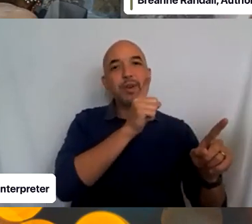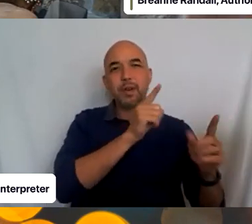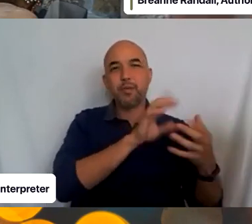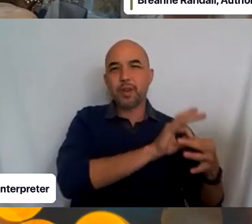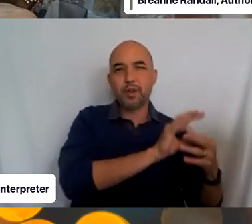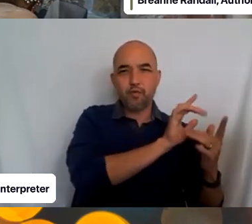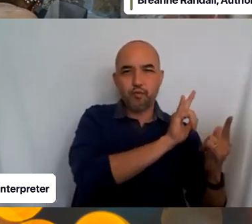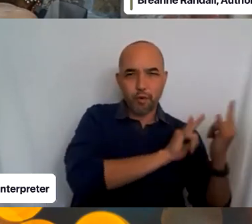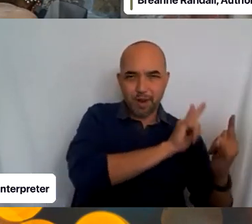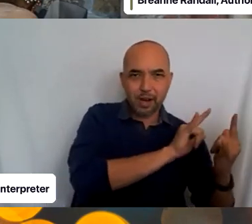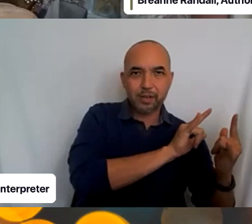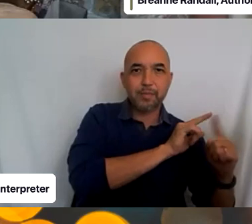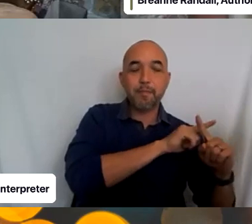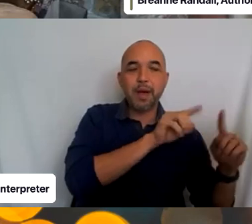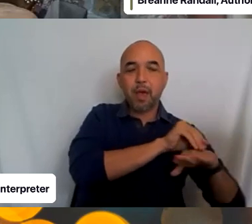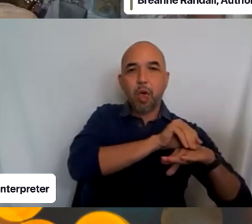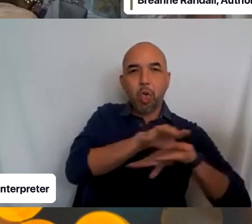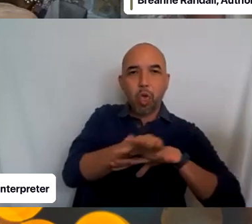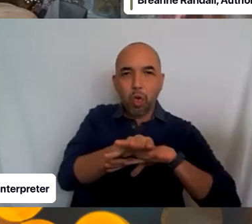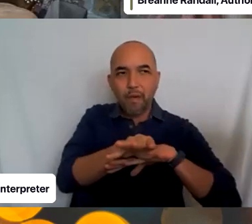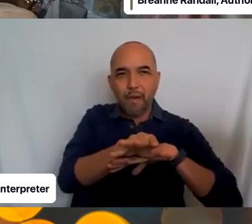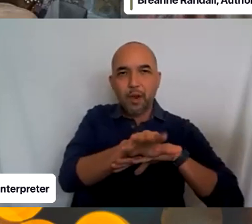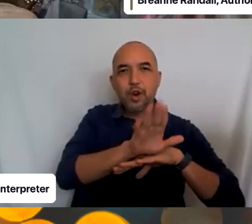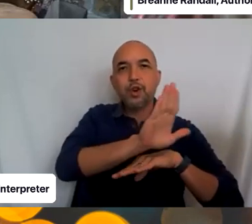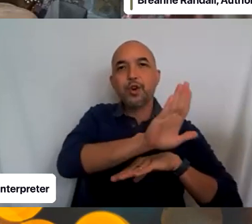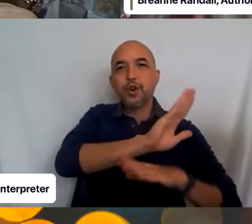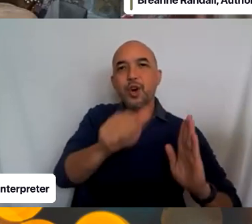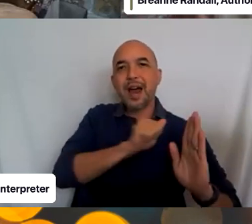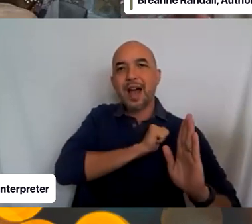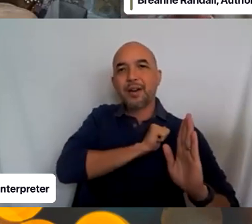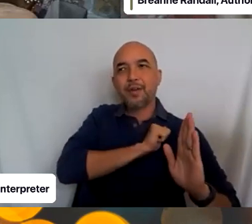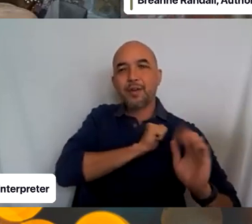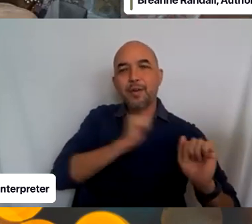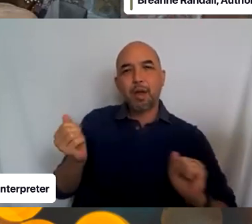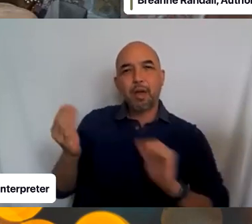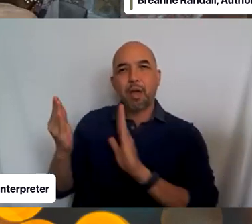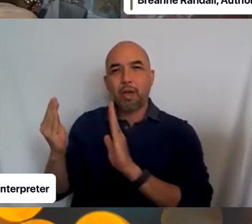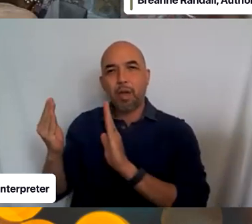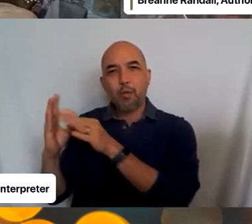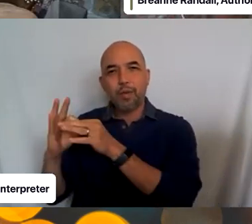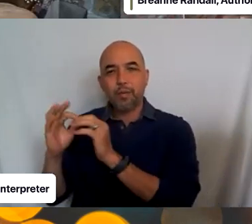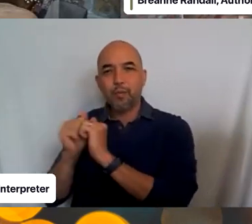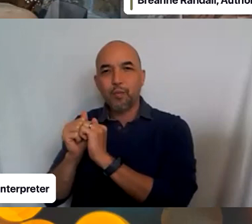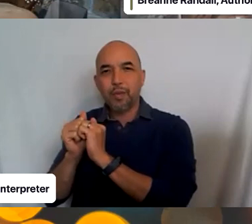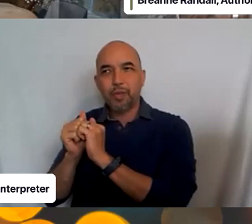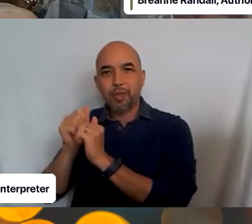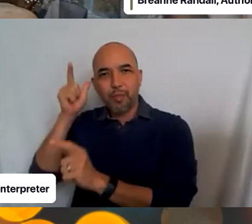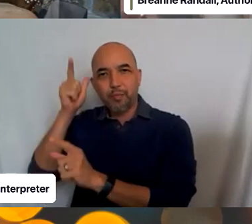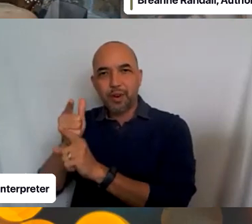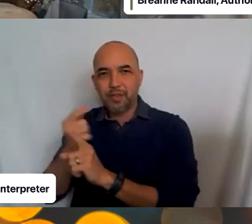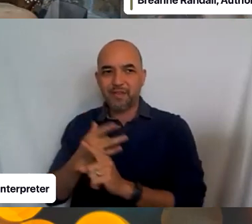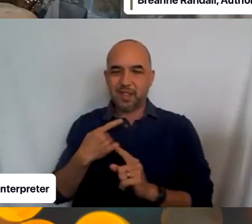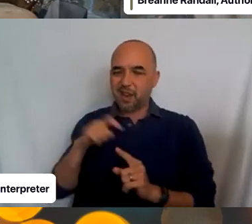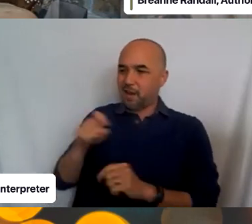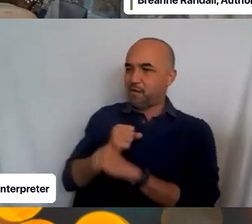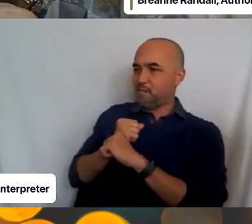kind of influenced her attitude towards her own brother, because it felt like she had to protect her heart even more because he had